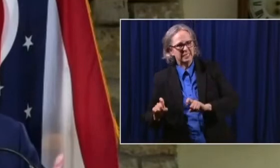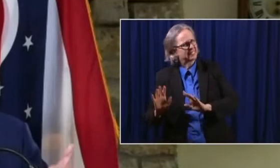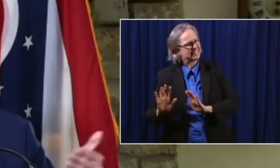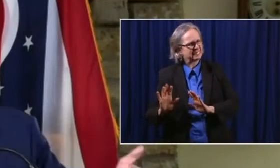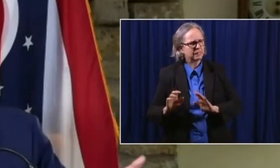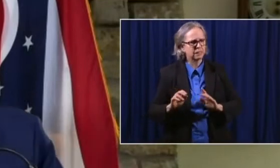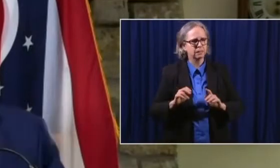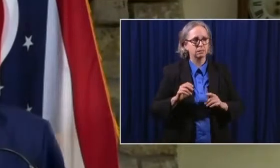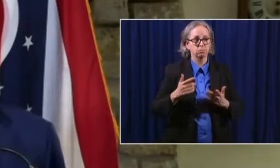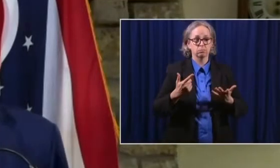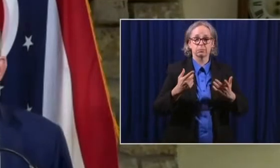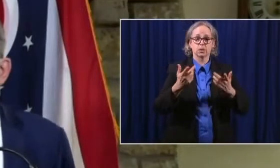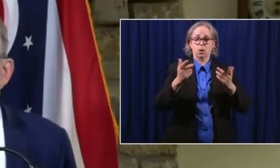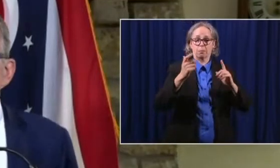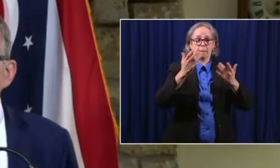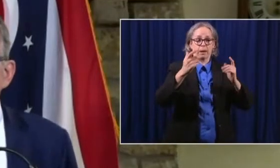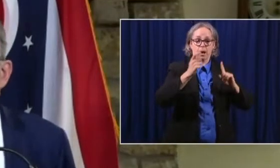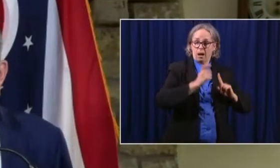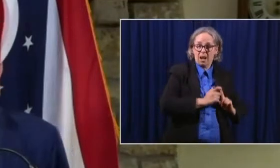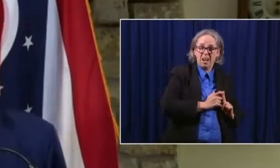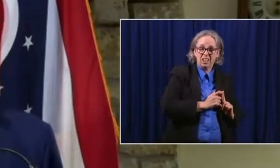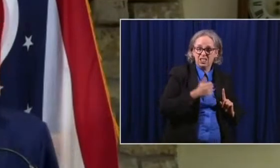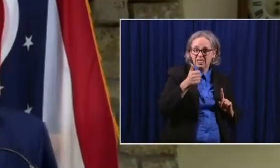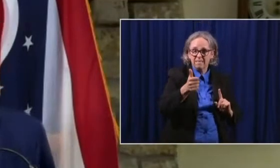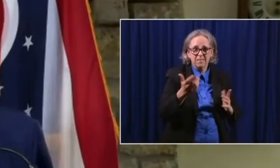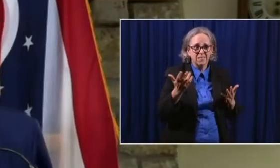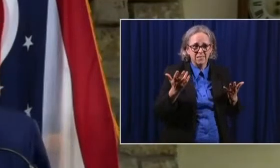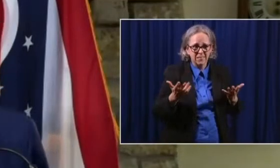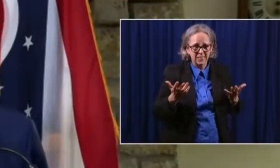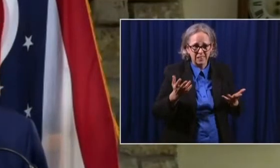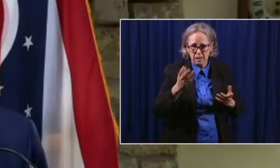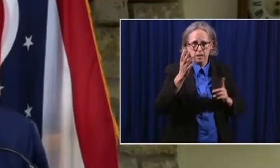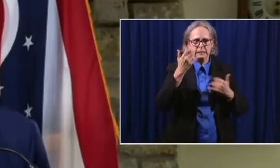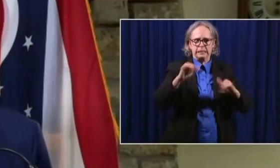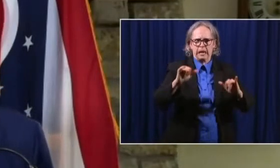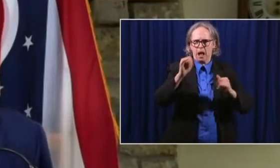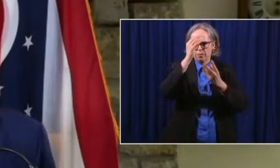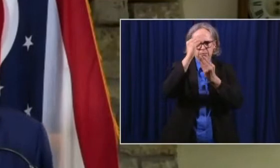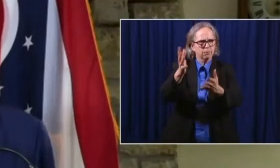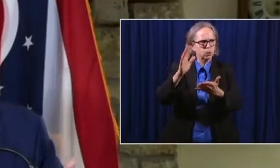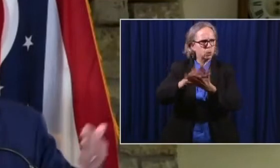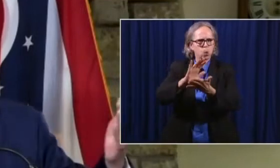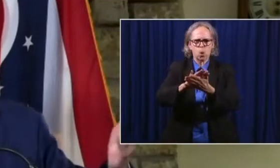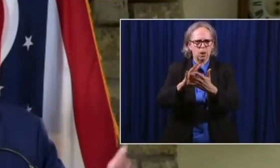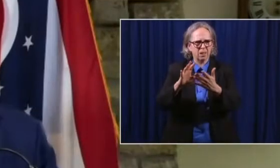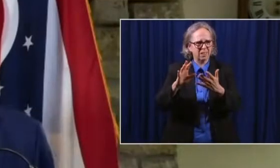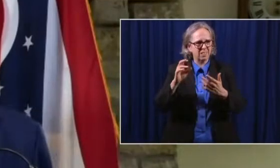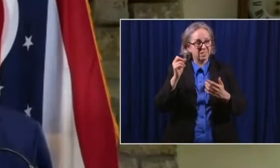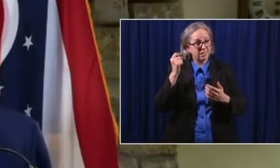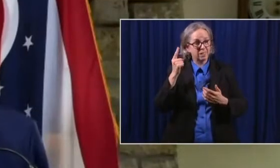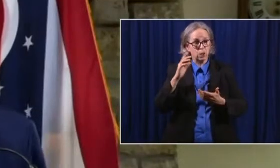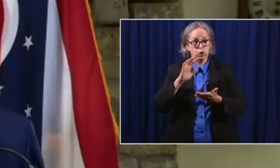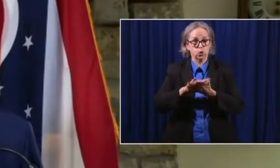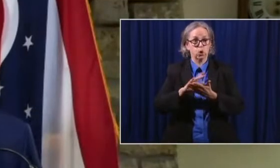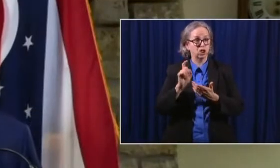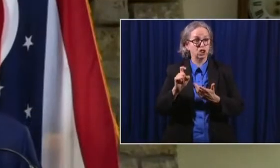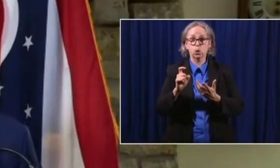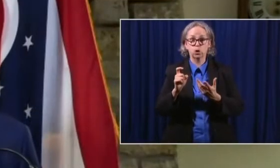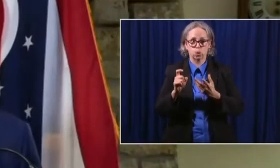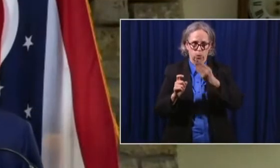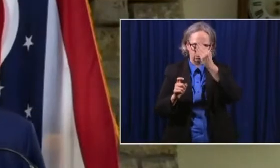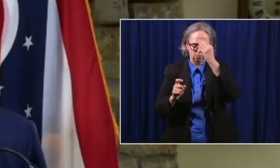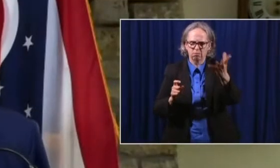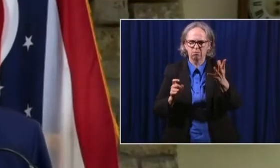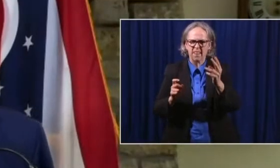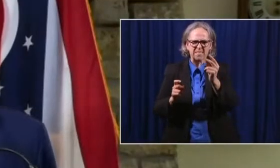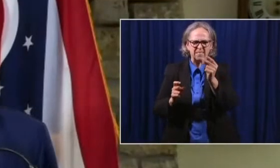reasons, that information needs to go into that school. And we're asking the schools to make that information public and to put it on